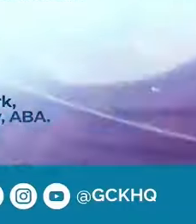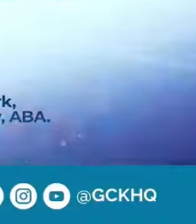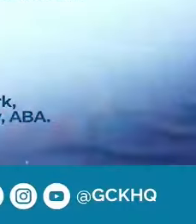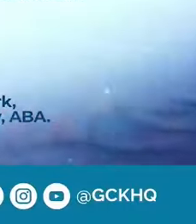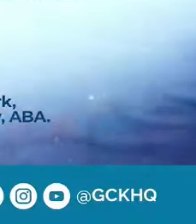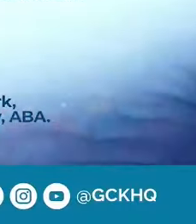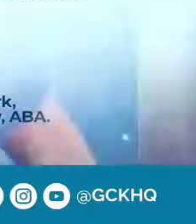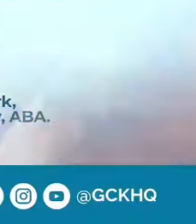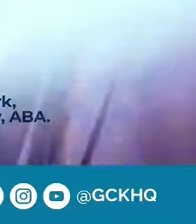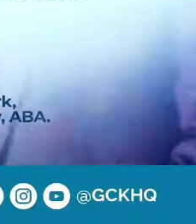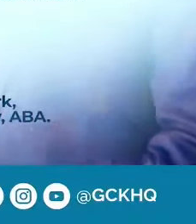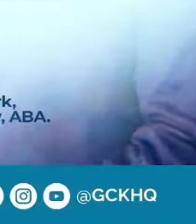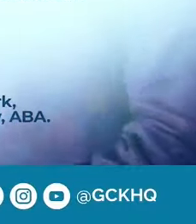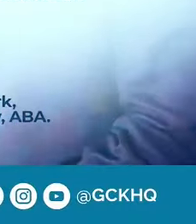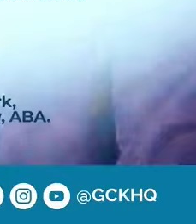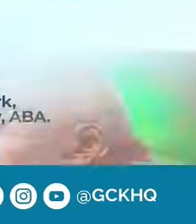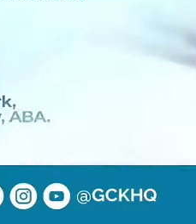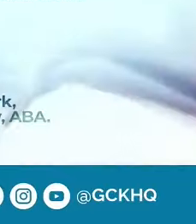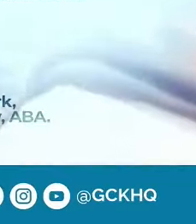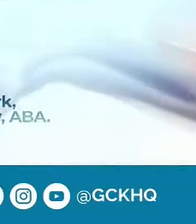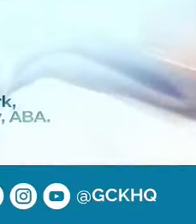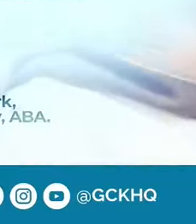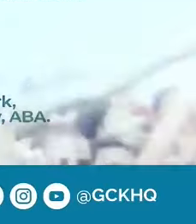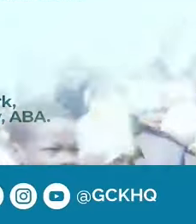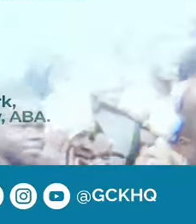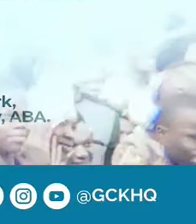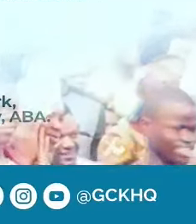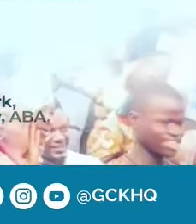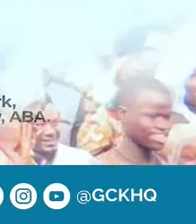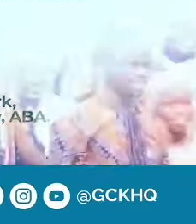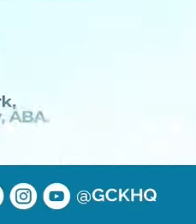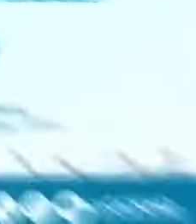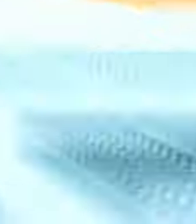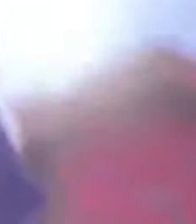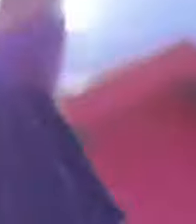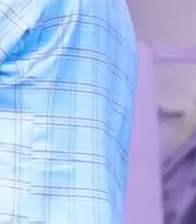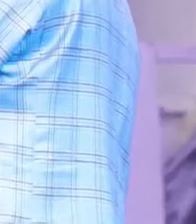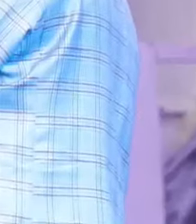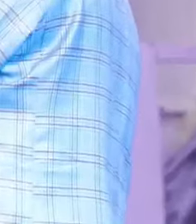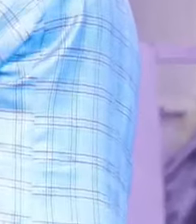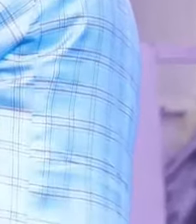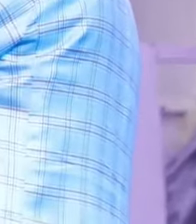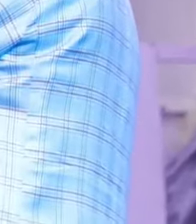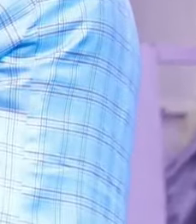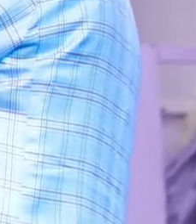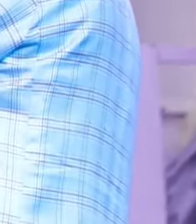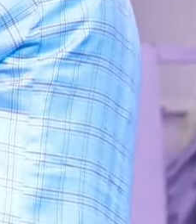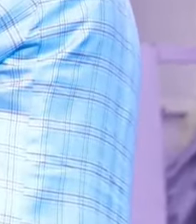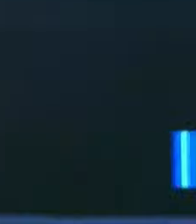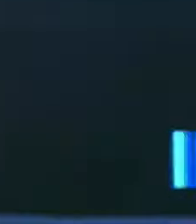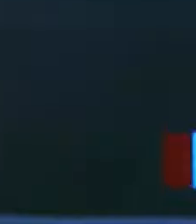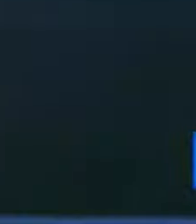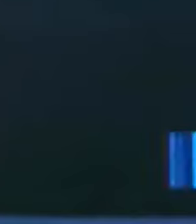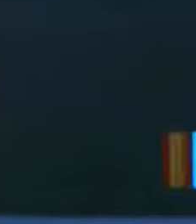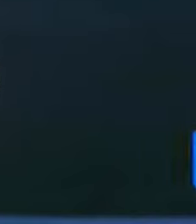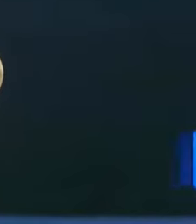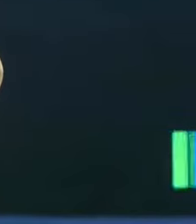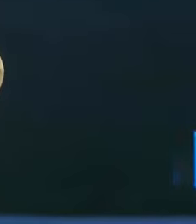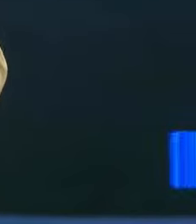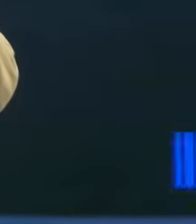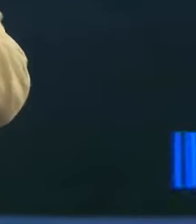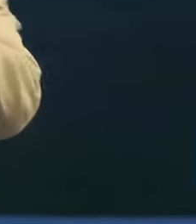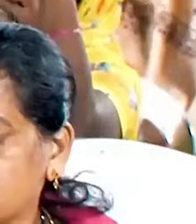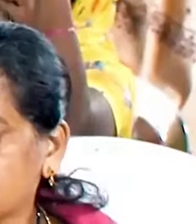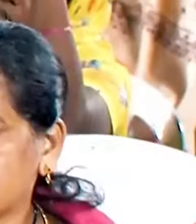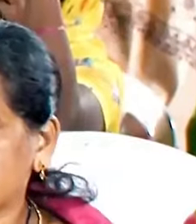Impact Academy for Youths on the 27th of April 2024. A minister called to greater service on